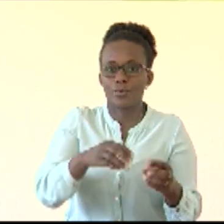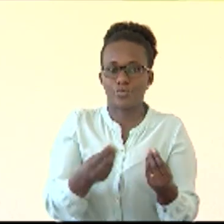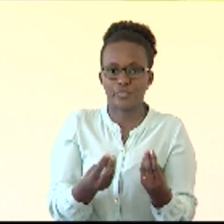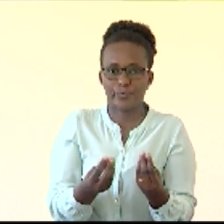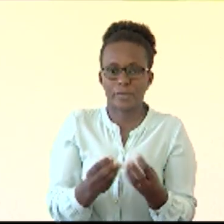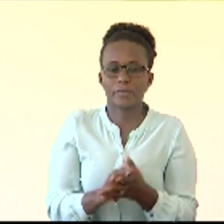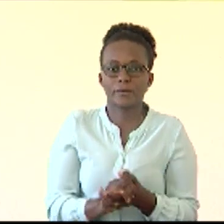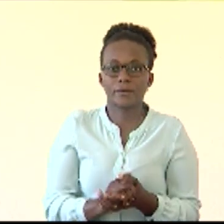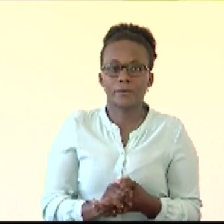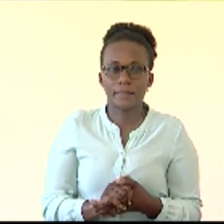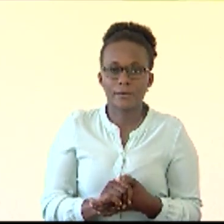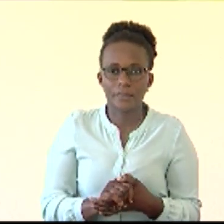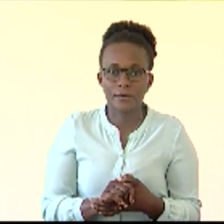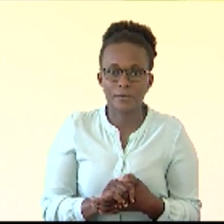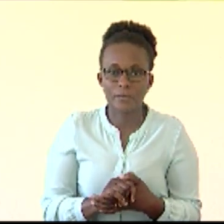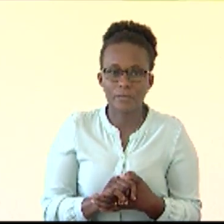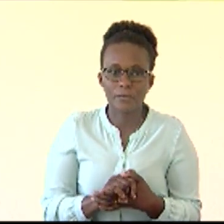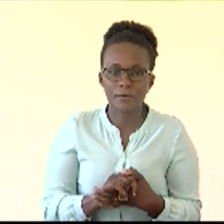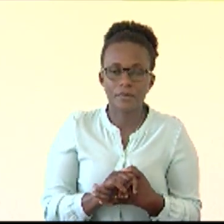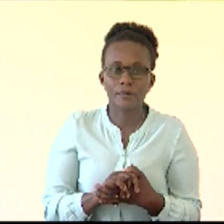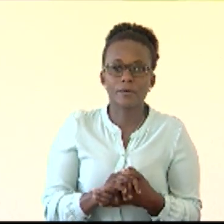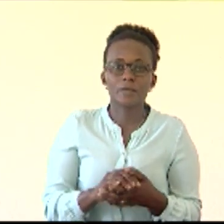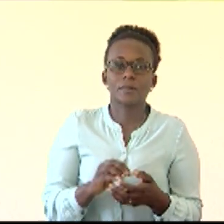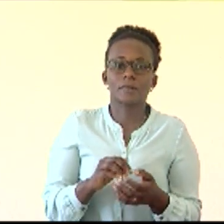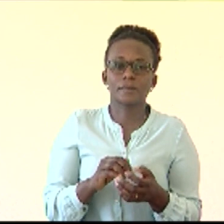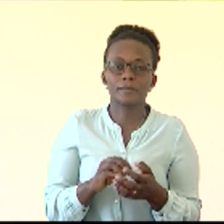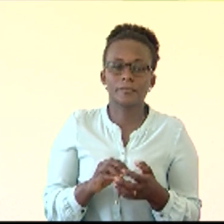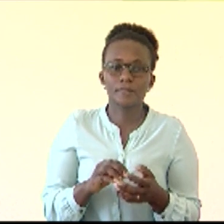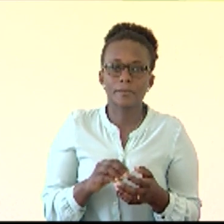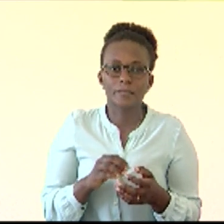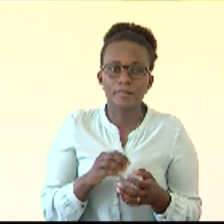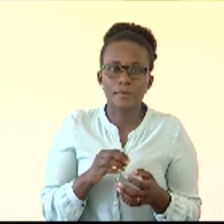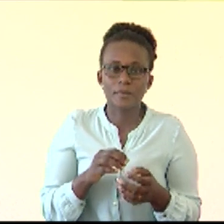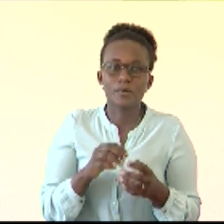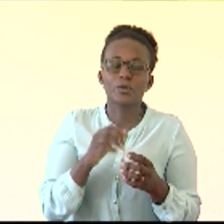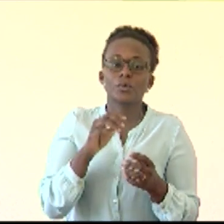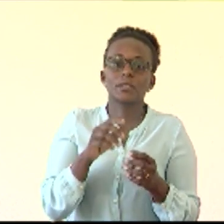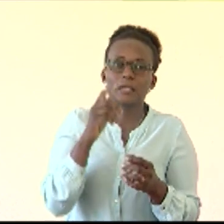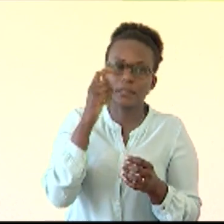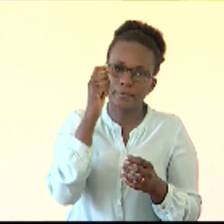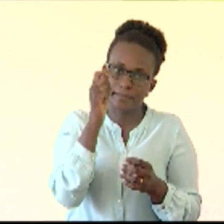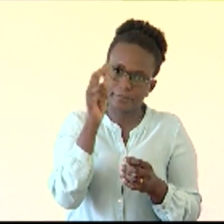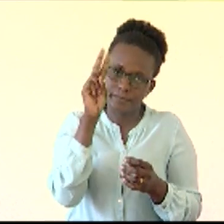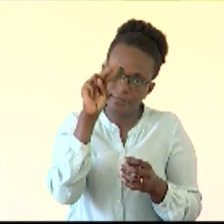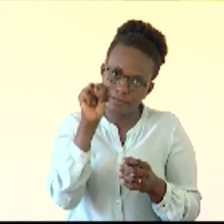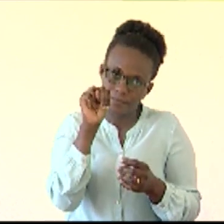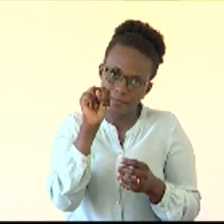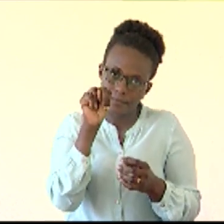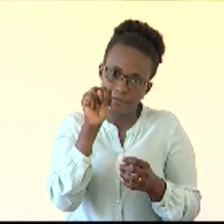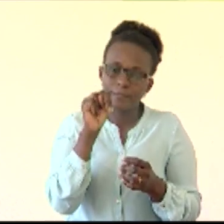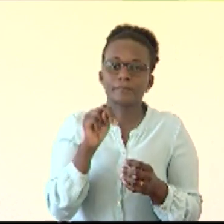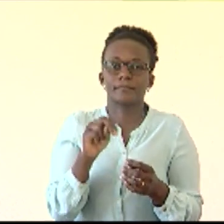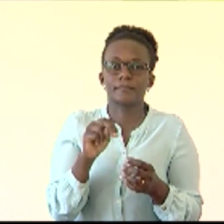it is a strip of iron metal. So the tin will be covering it. So we can see the